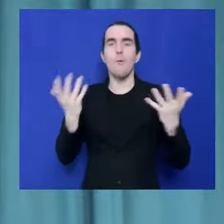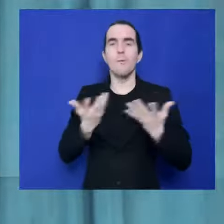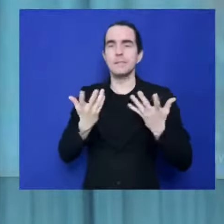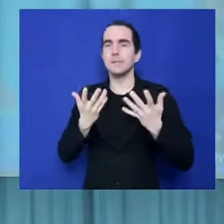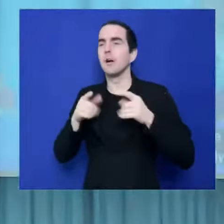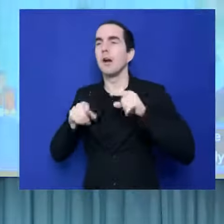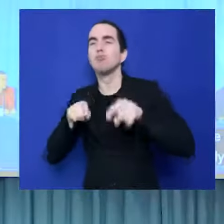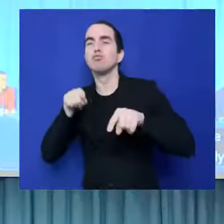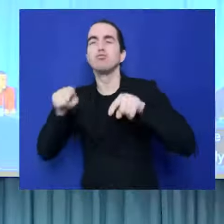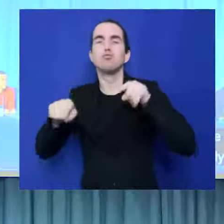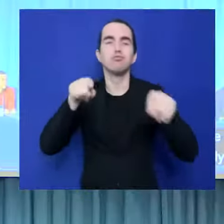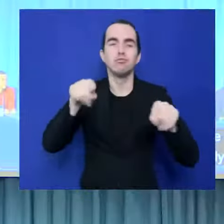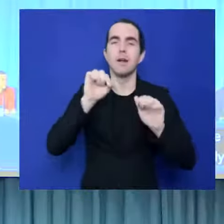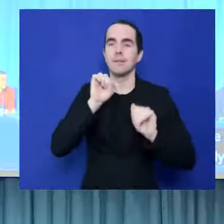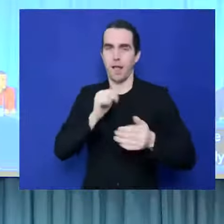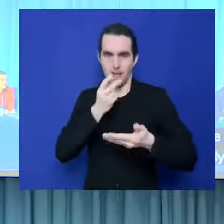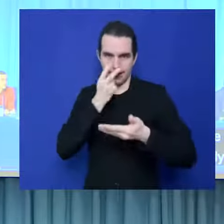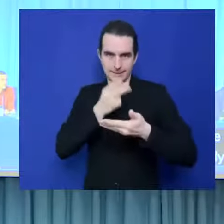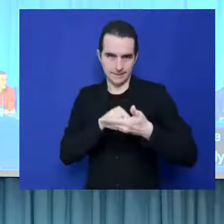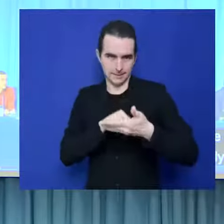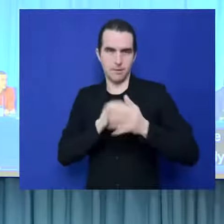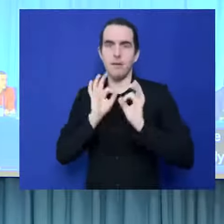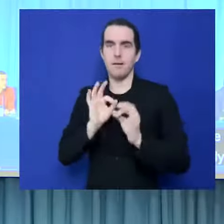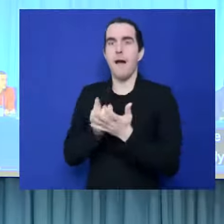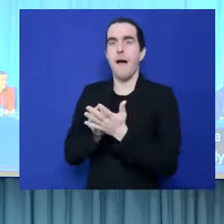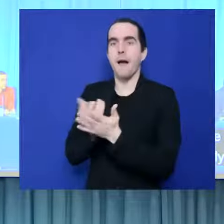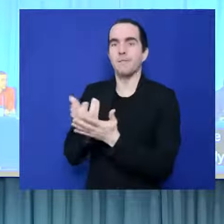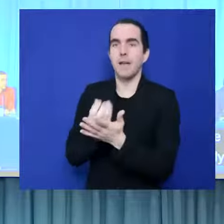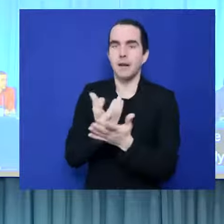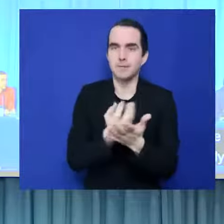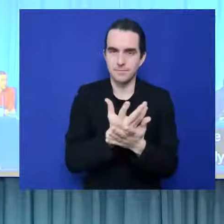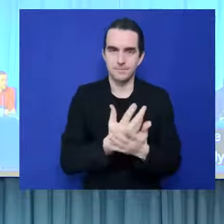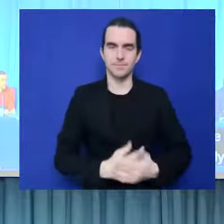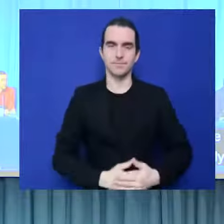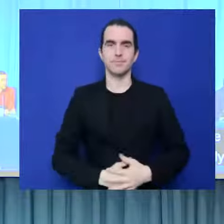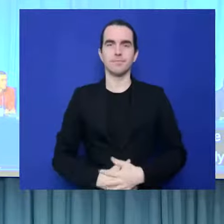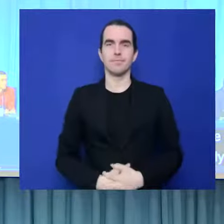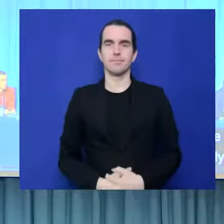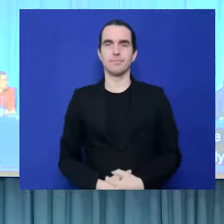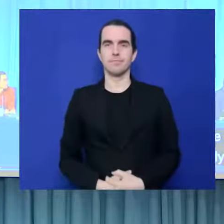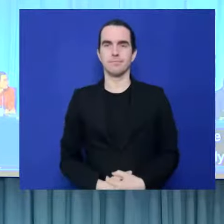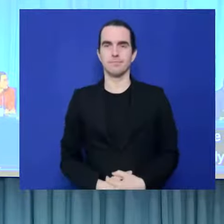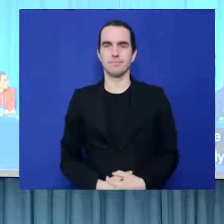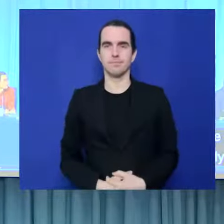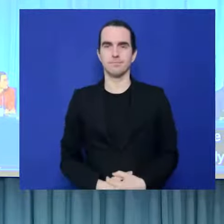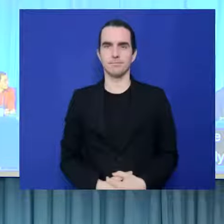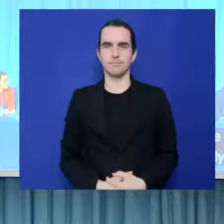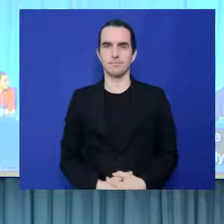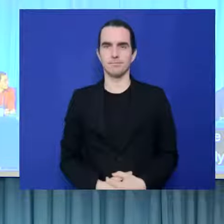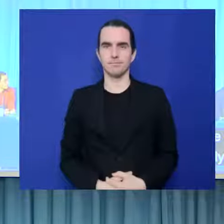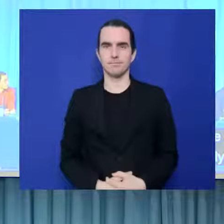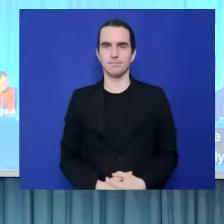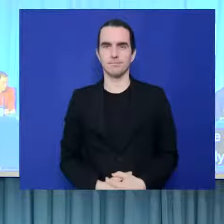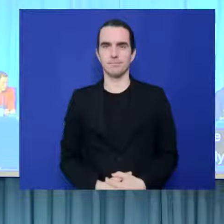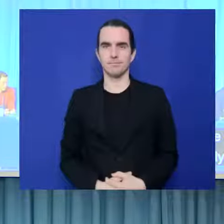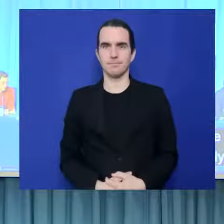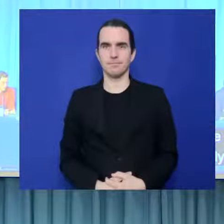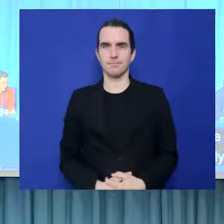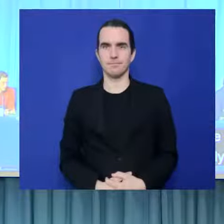of information. The first one is what we call static information concerning the